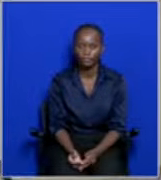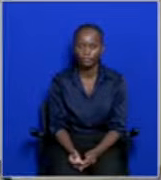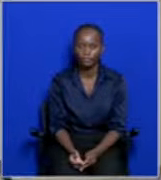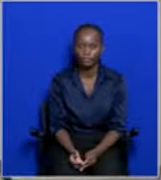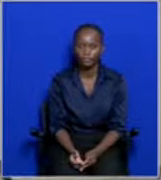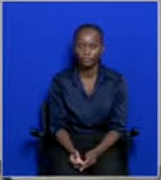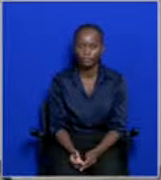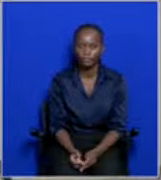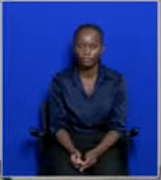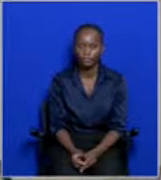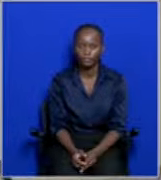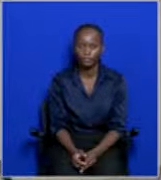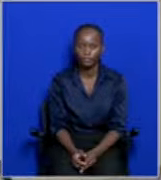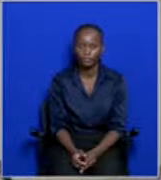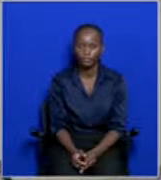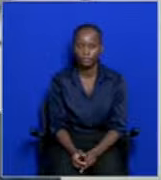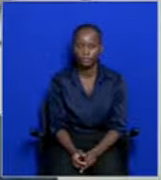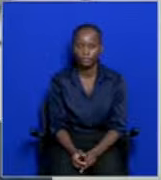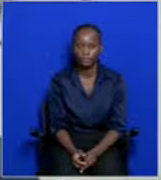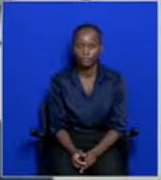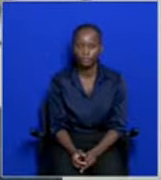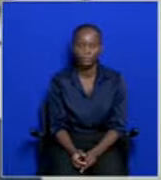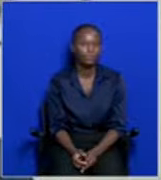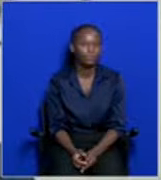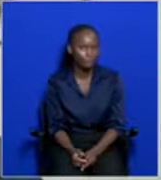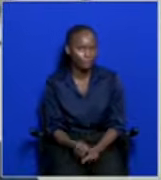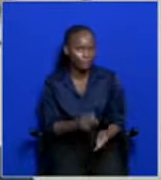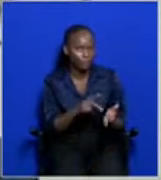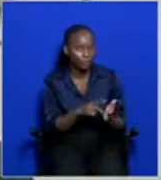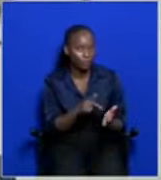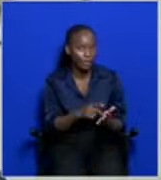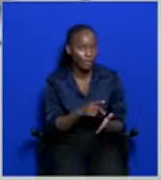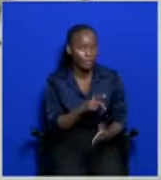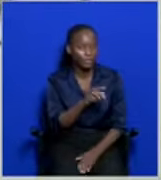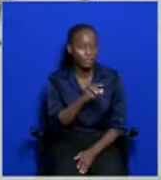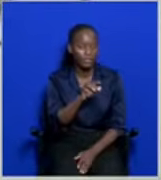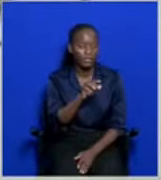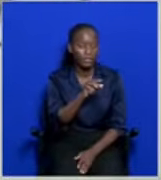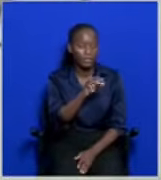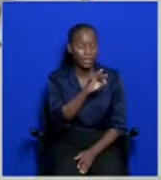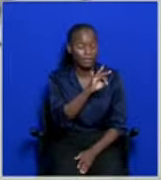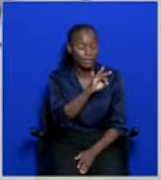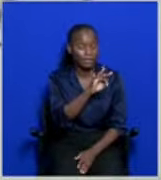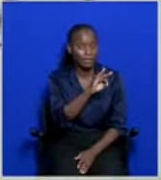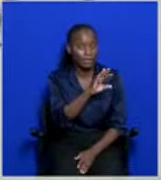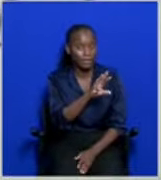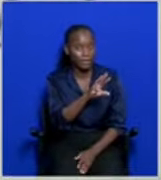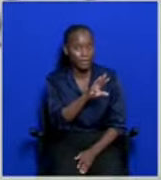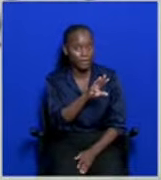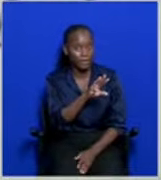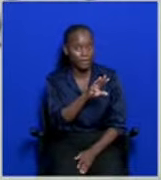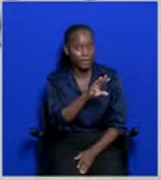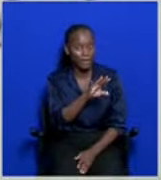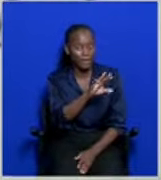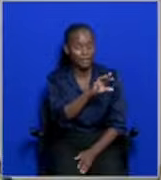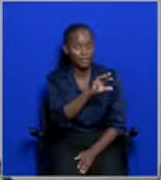Yes. Page 93. And you will see that just before page 93, there is a page that